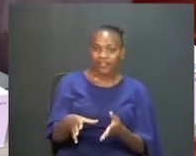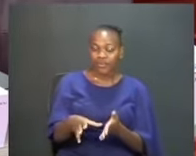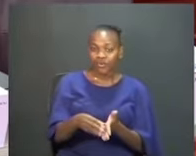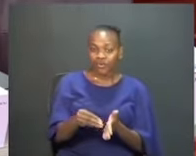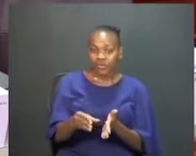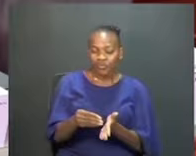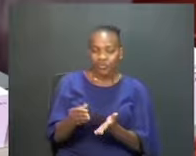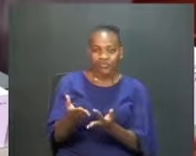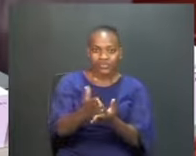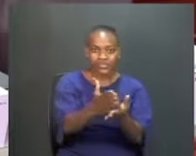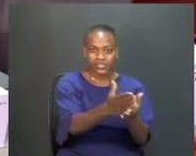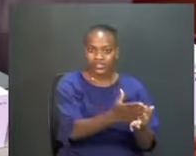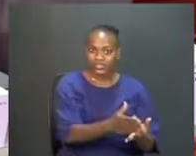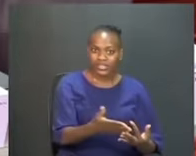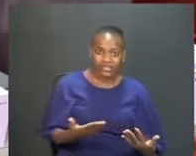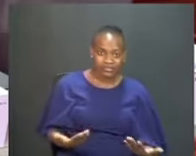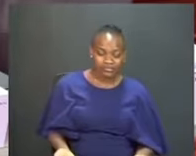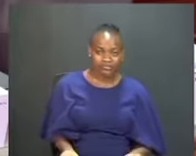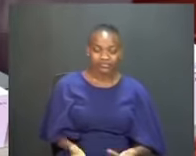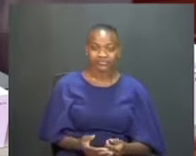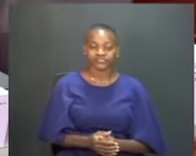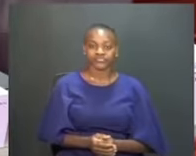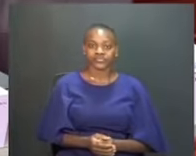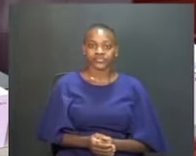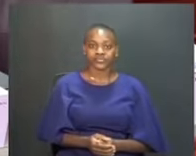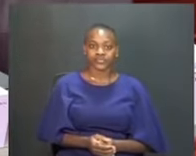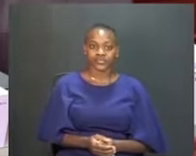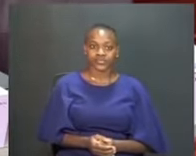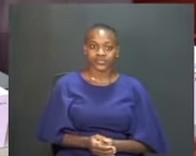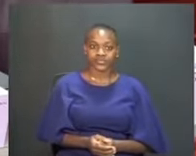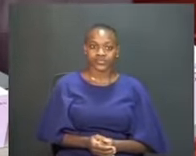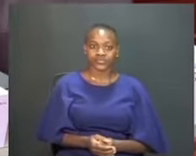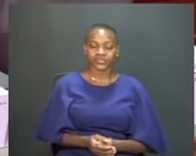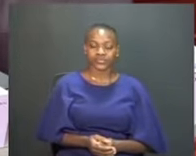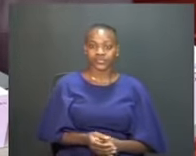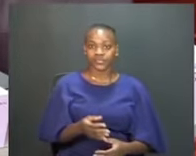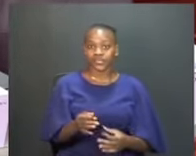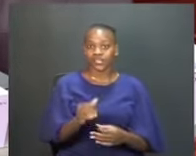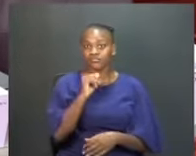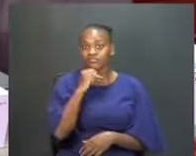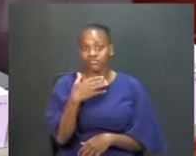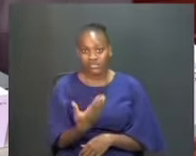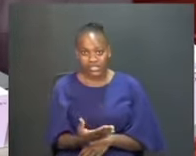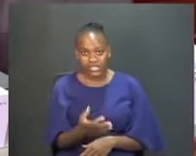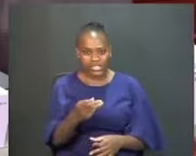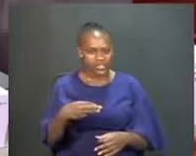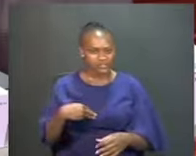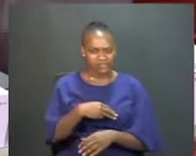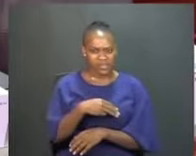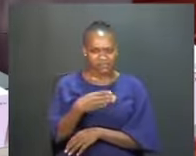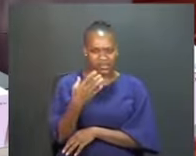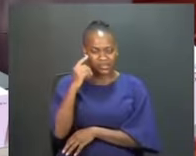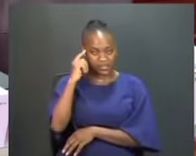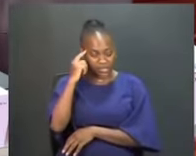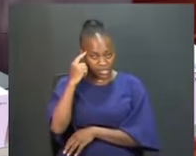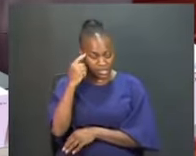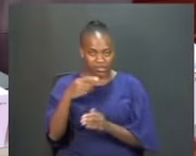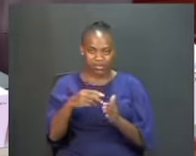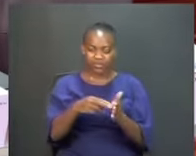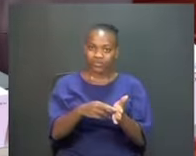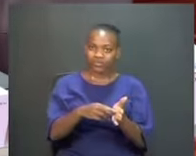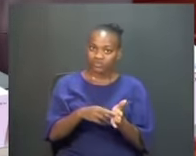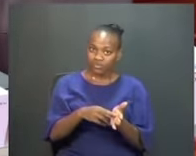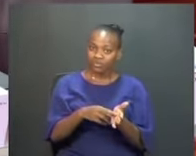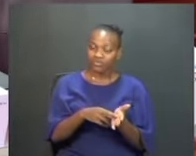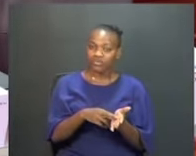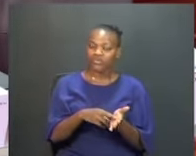distributed? If so, when a member sees the need to request that